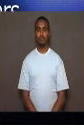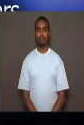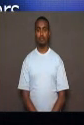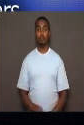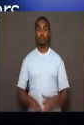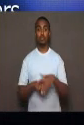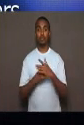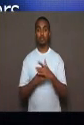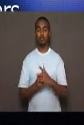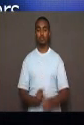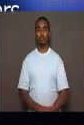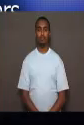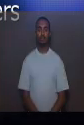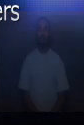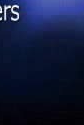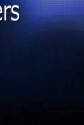Begin.